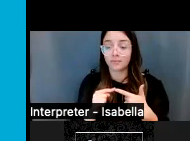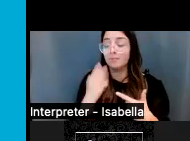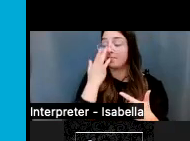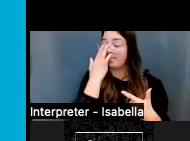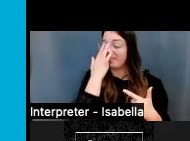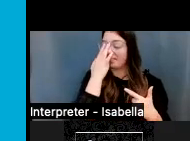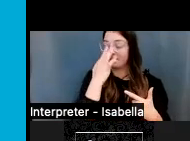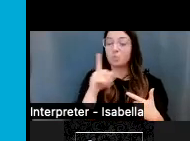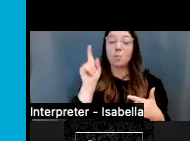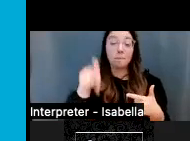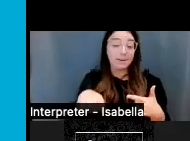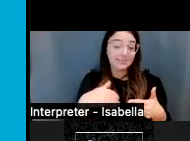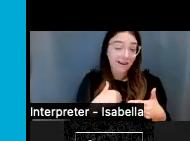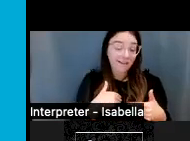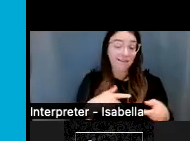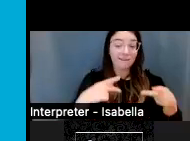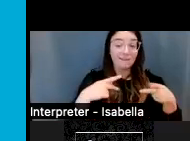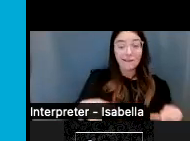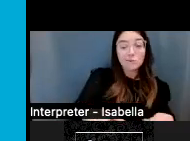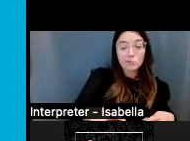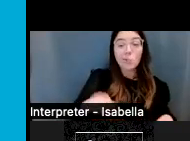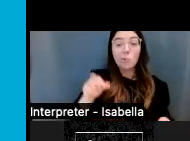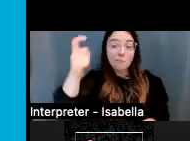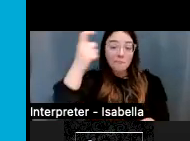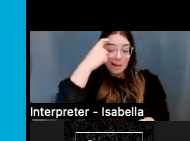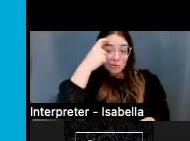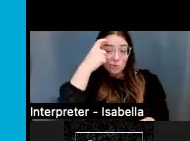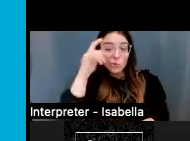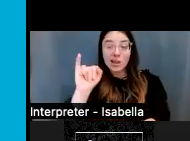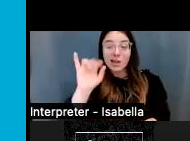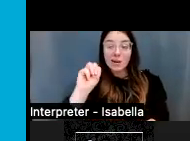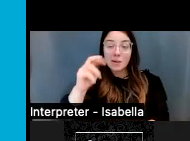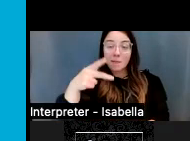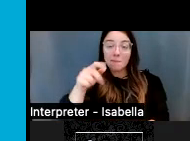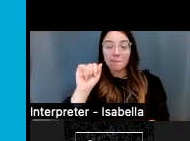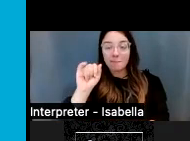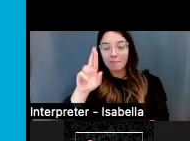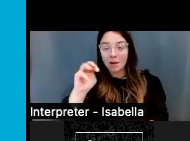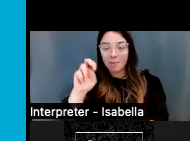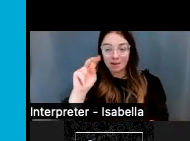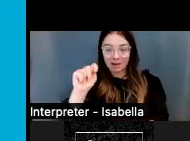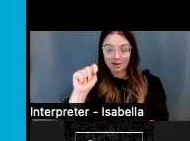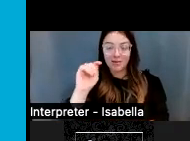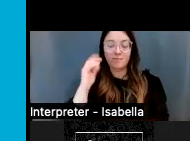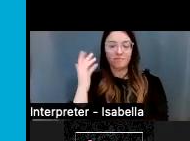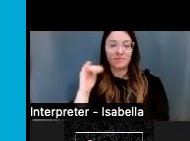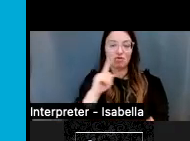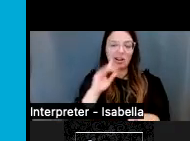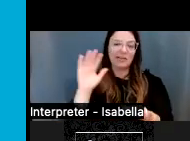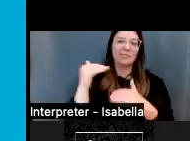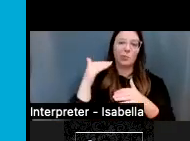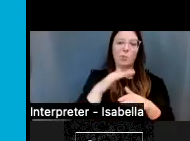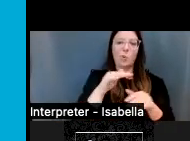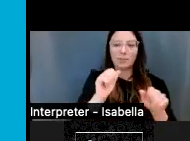a physical or mental impairment that results in significant limitation. And thirdly,